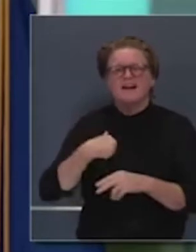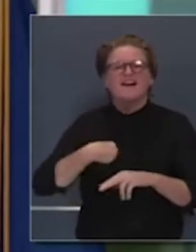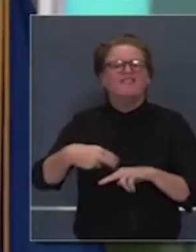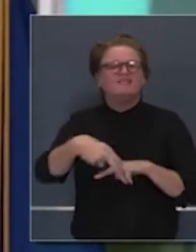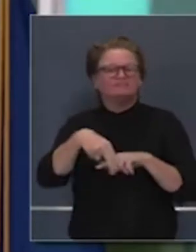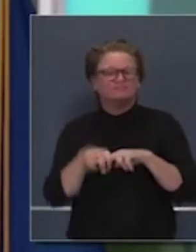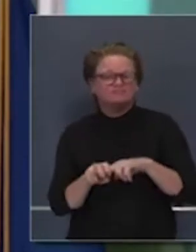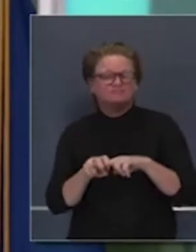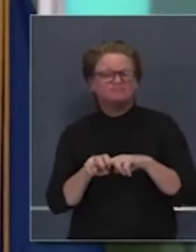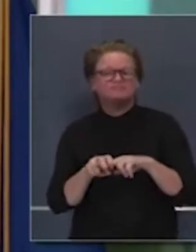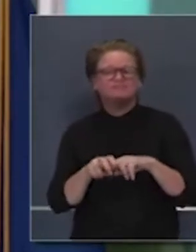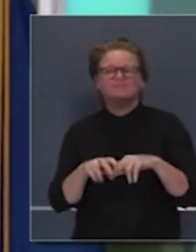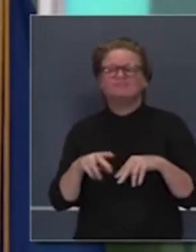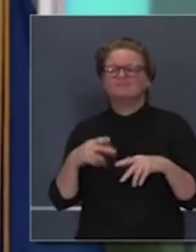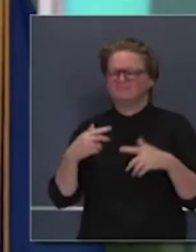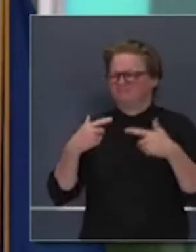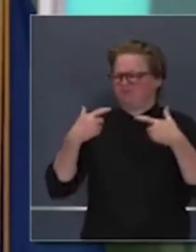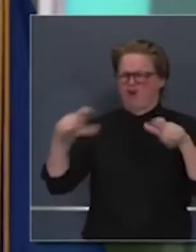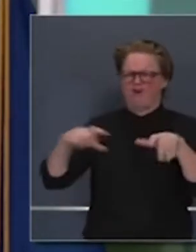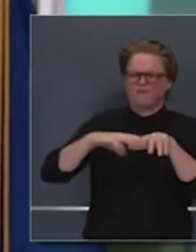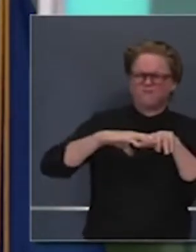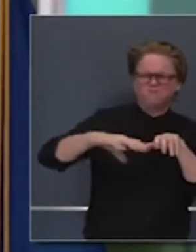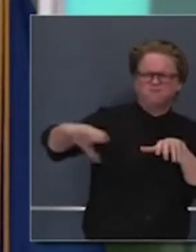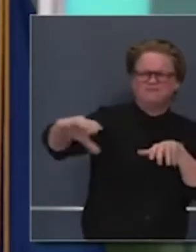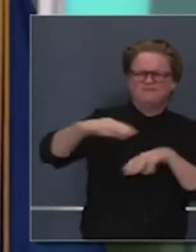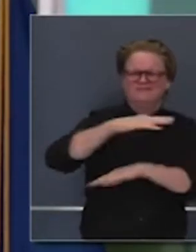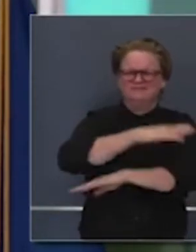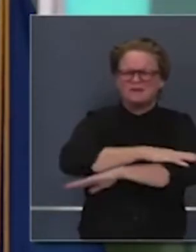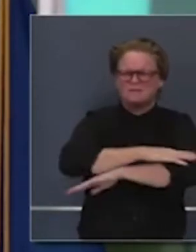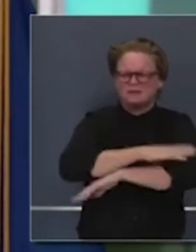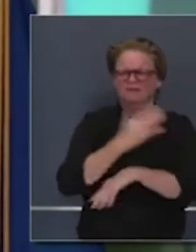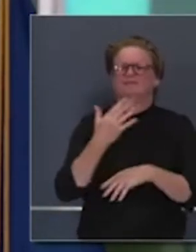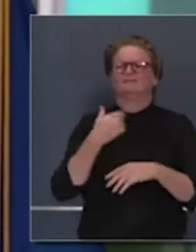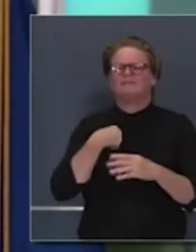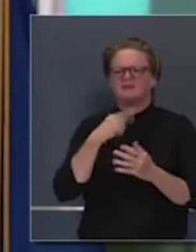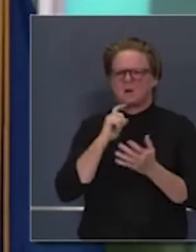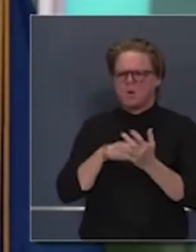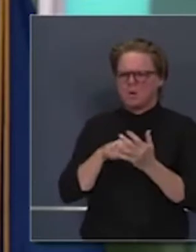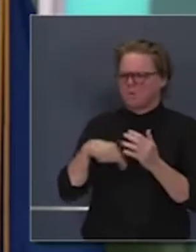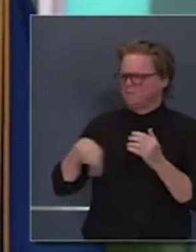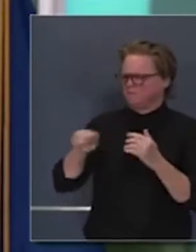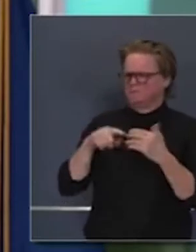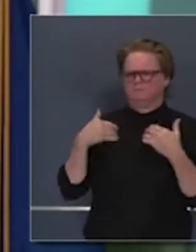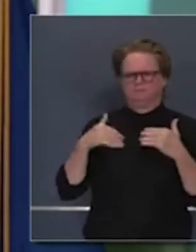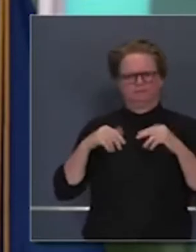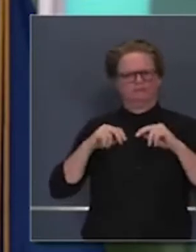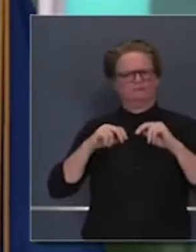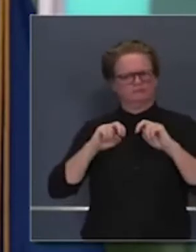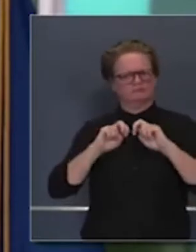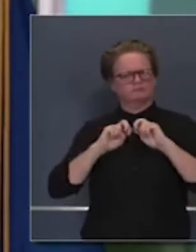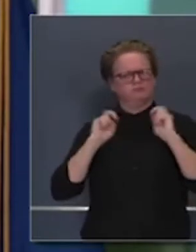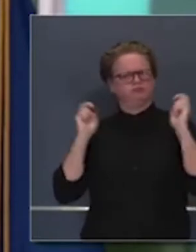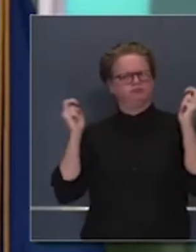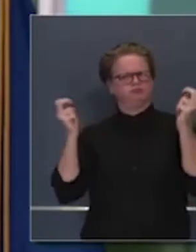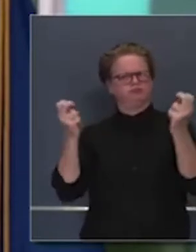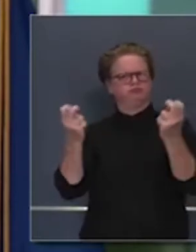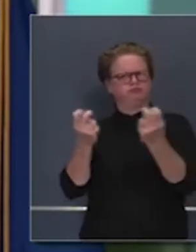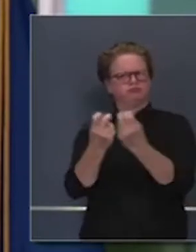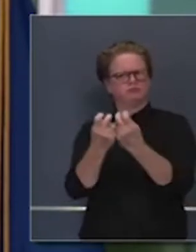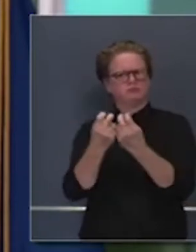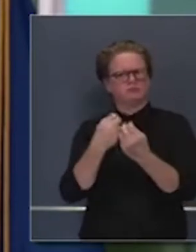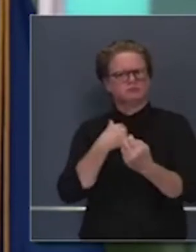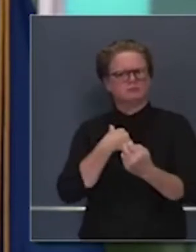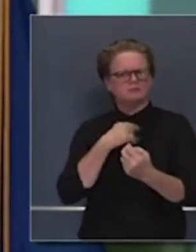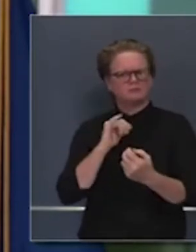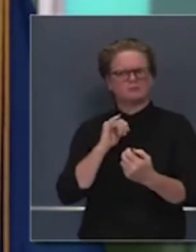table. I realized it was a little larger group than I had anticipated. And I made a bad mistake. Instead of